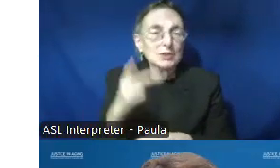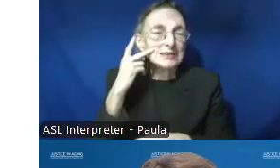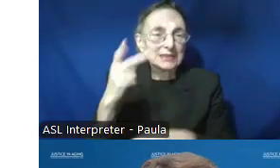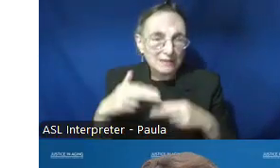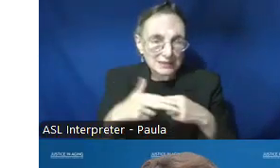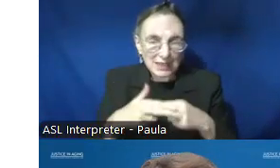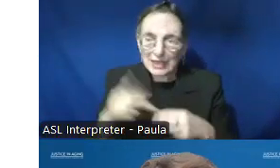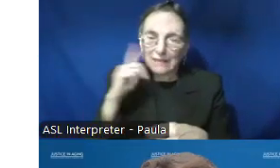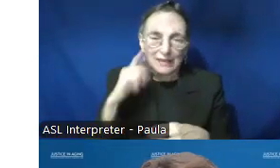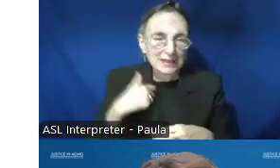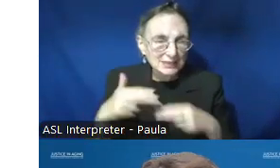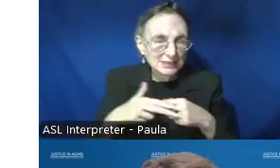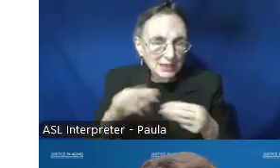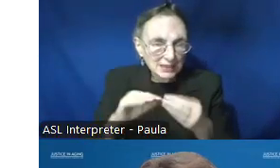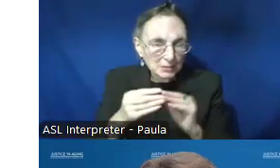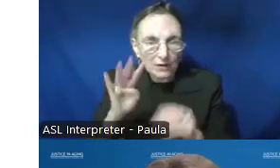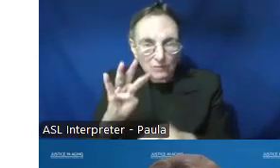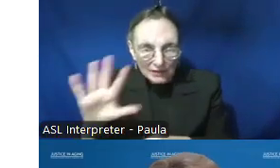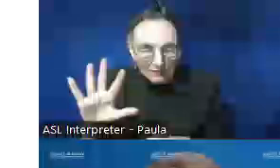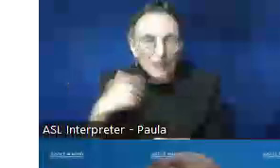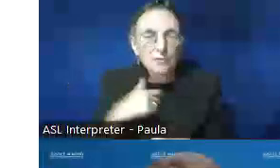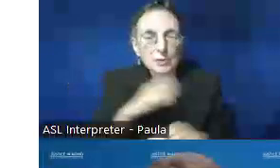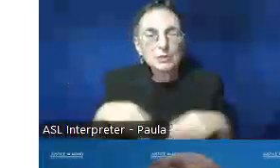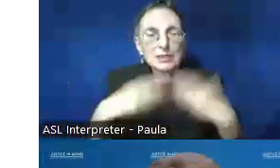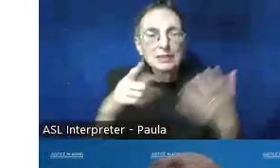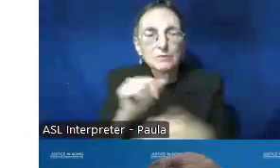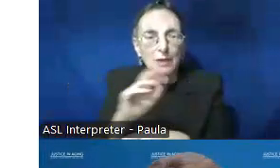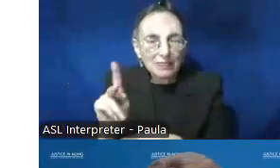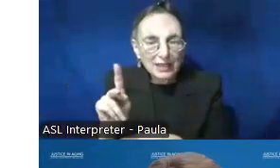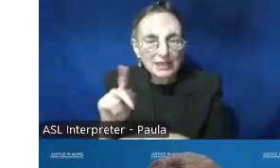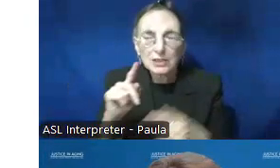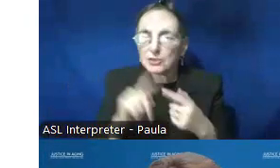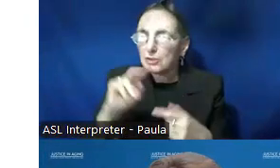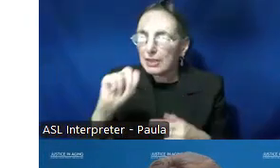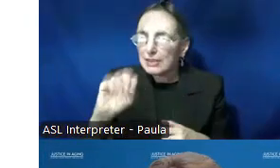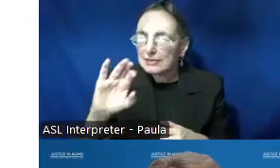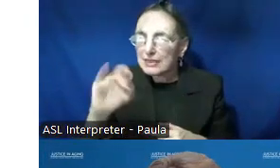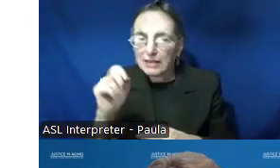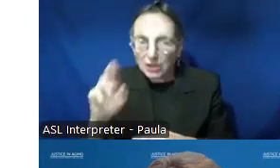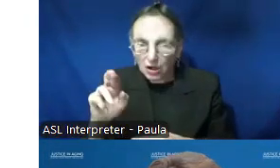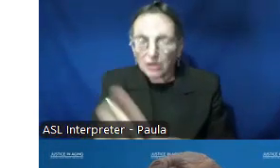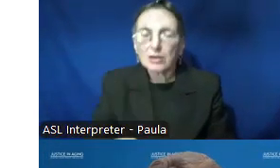I believe it's slide 45, we will provide a link to Nickler at